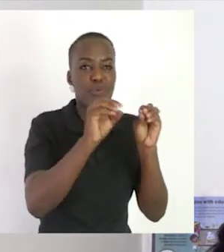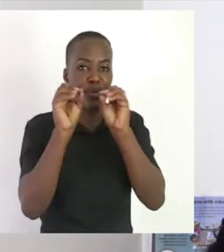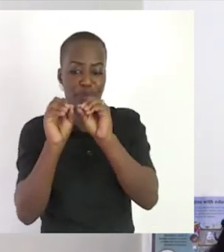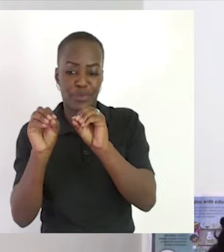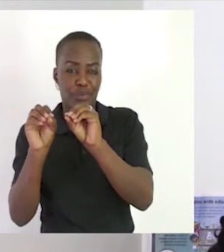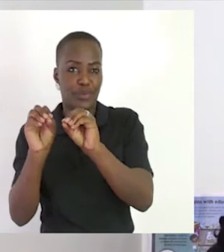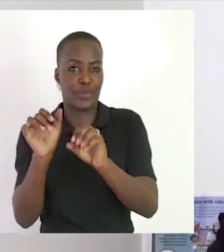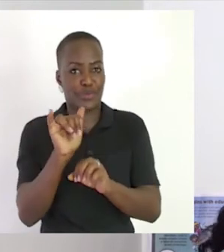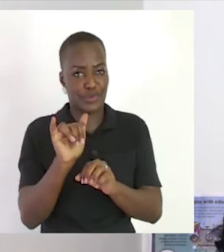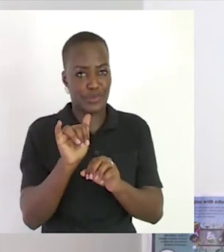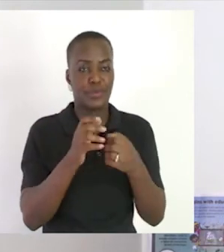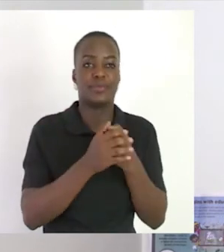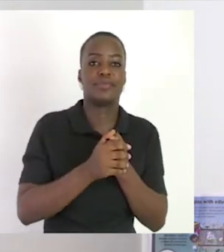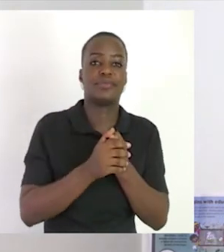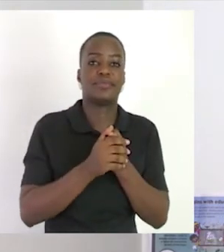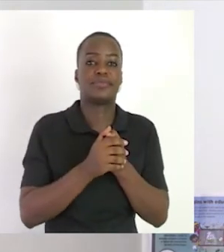missing letters.